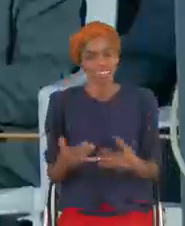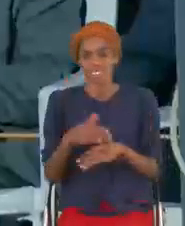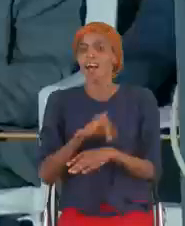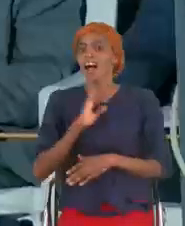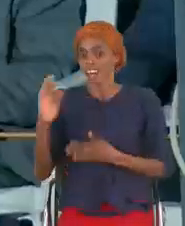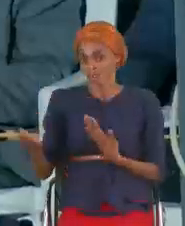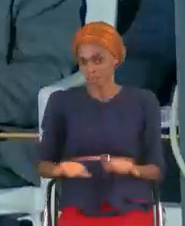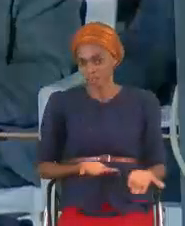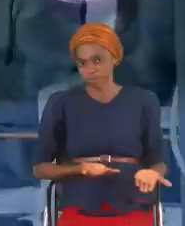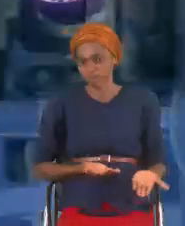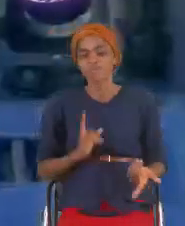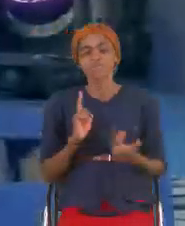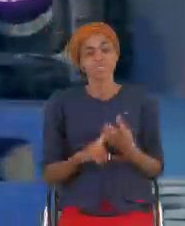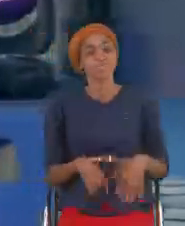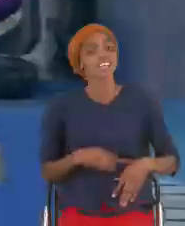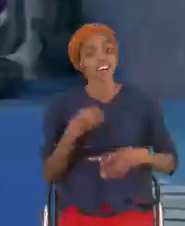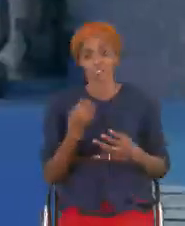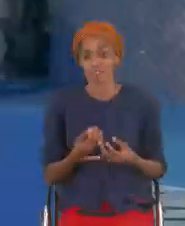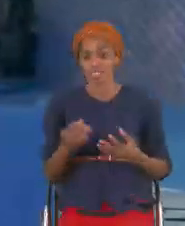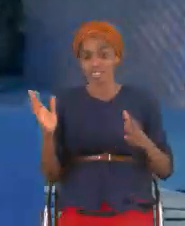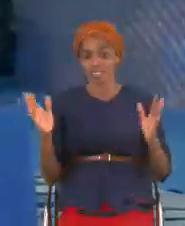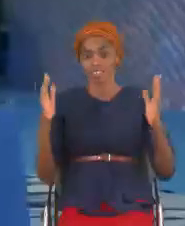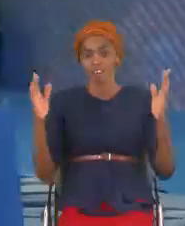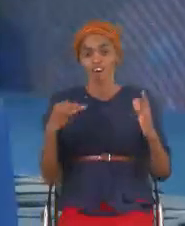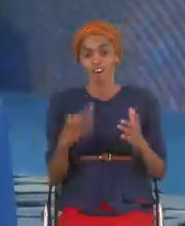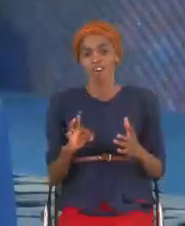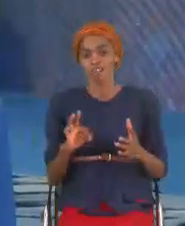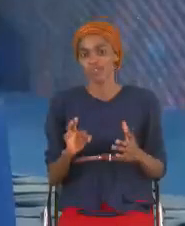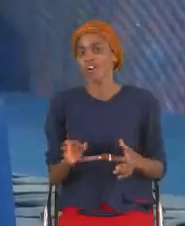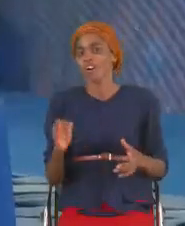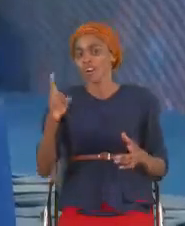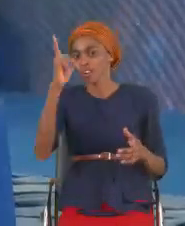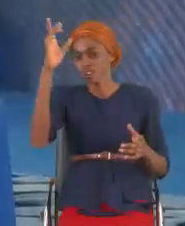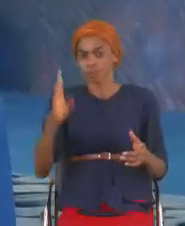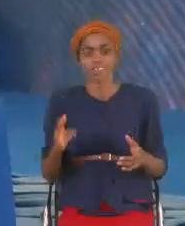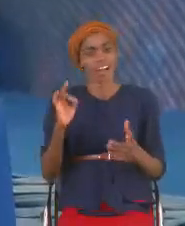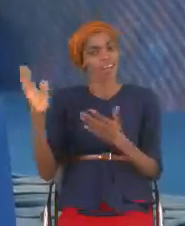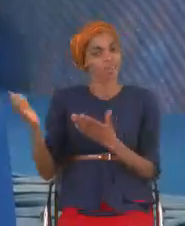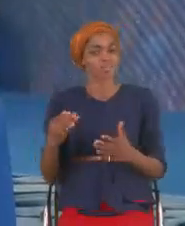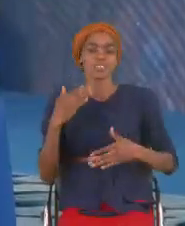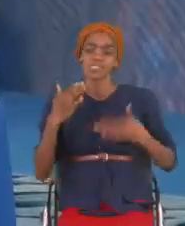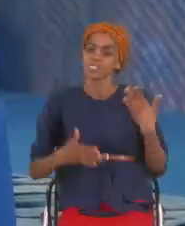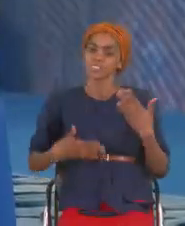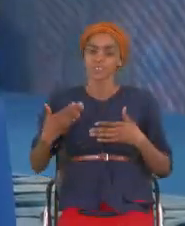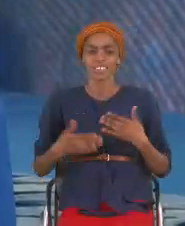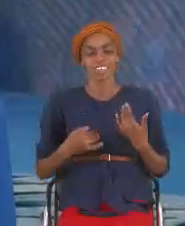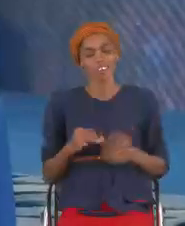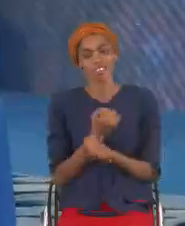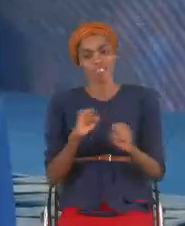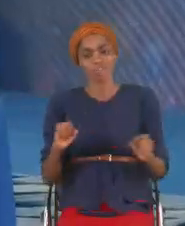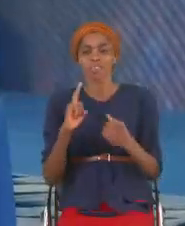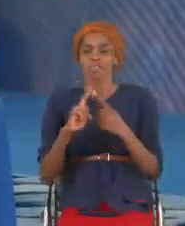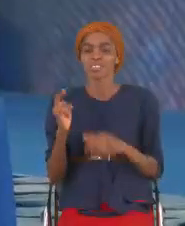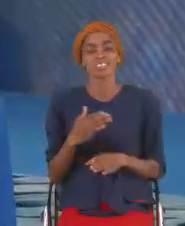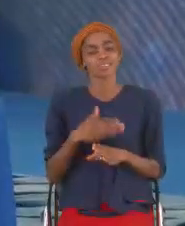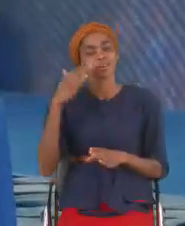you to the peace of God. I welcome you to the joy of salvation. I welcome you to the